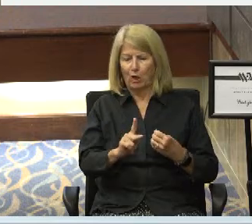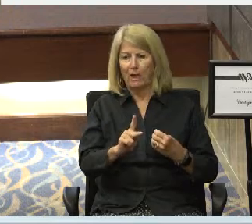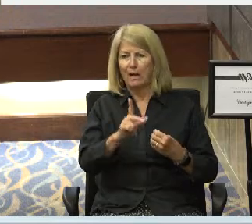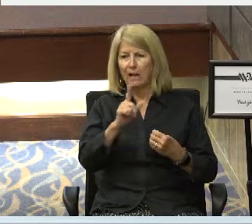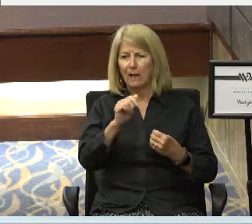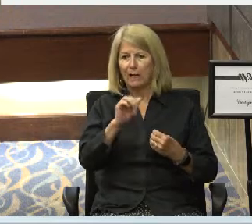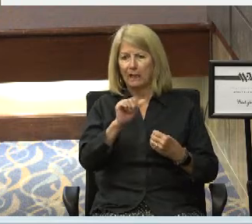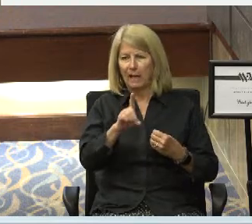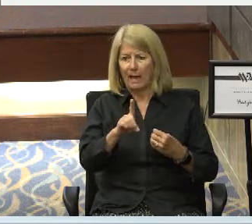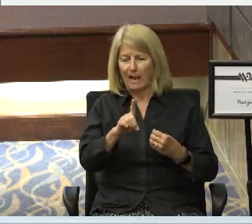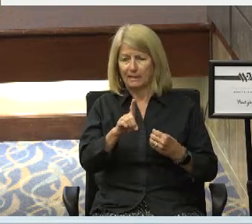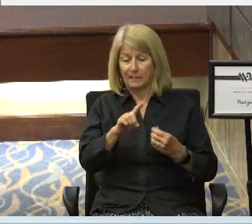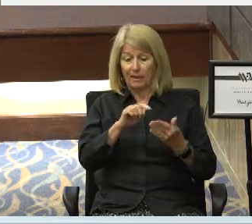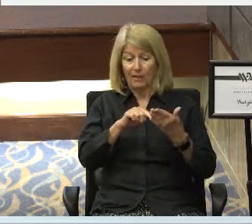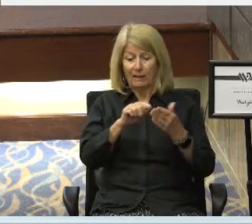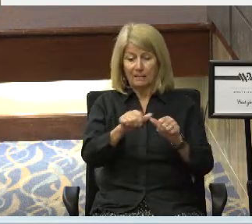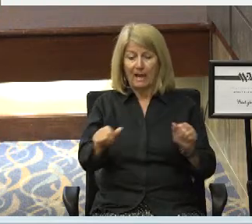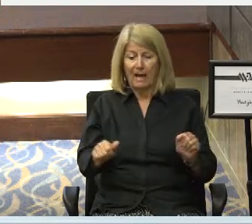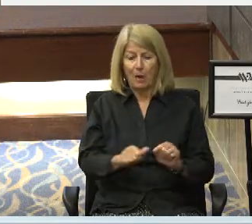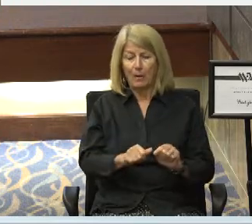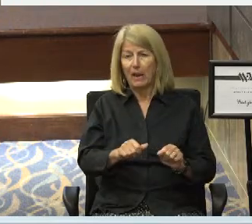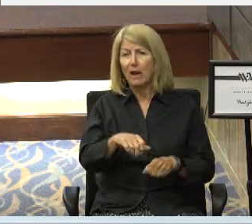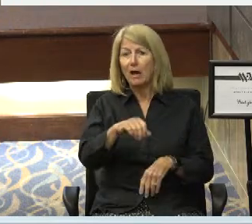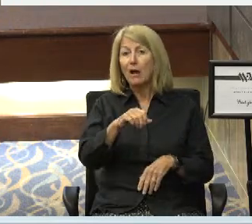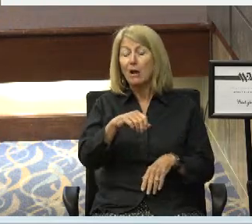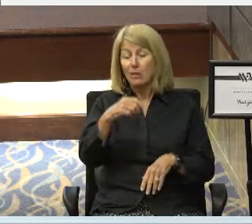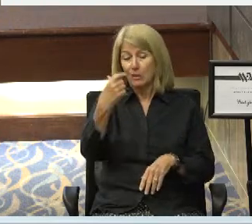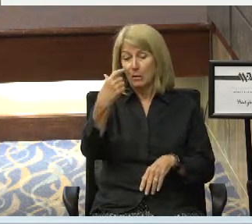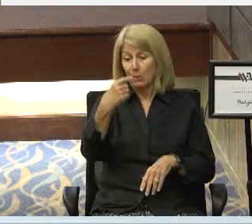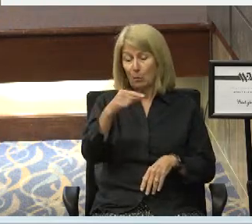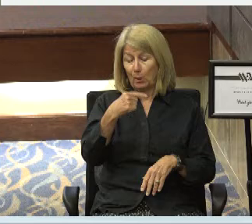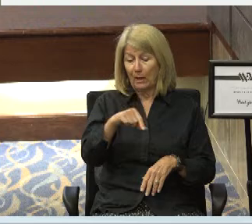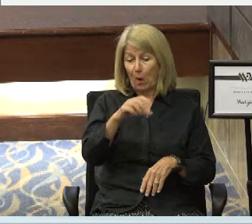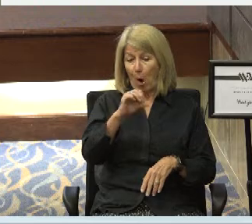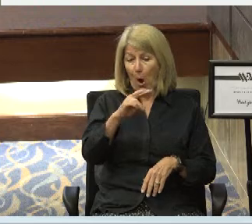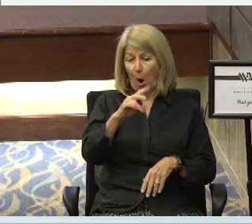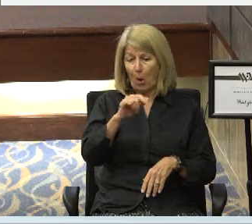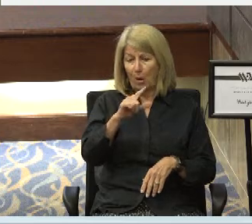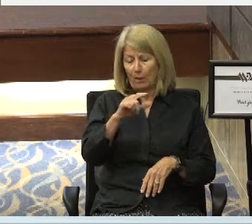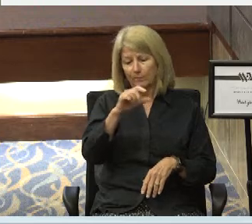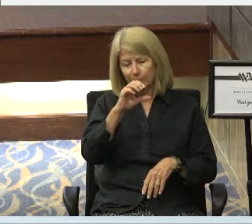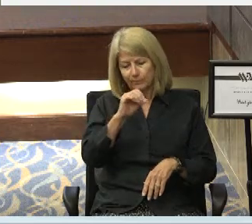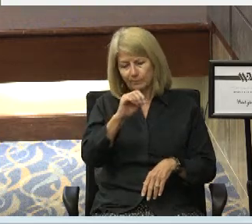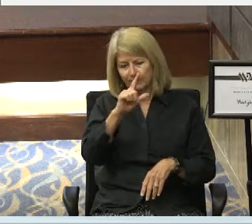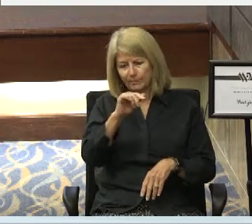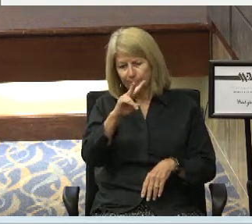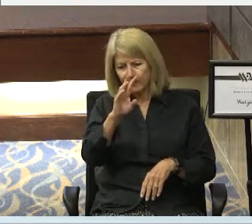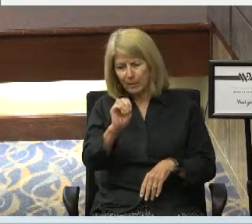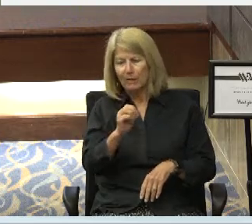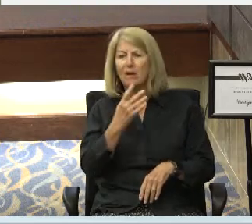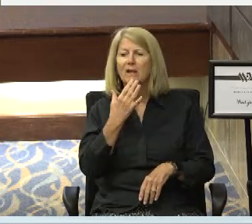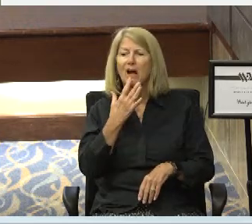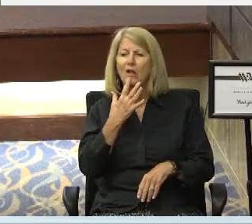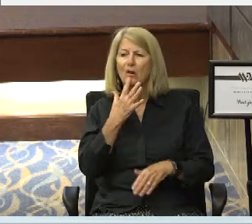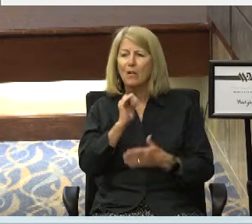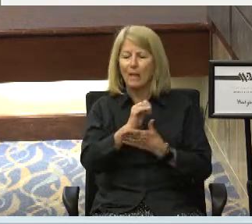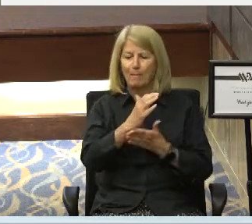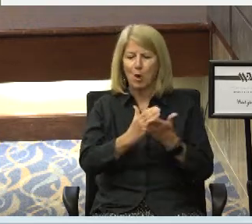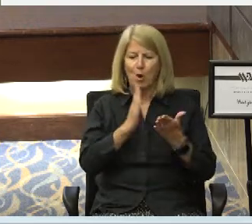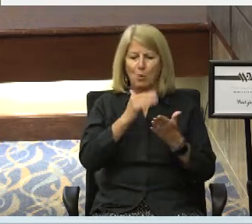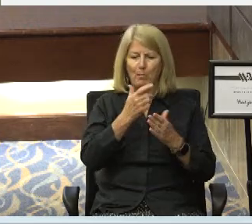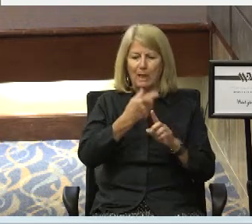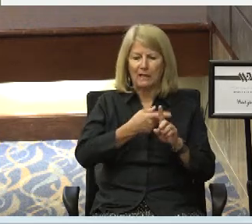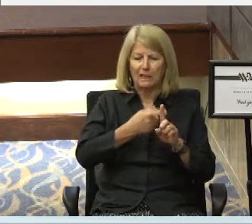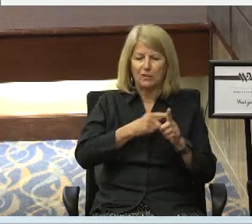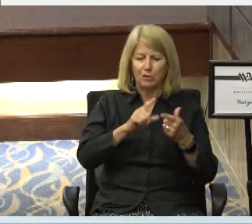already. This area in olive shade here is the portion of the parkland that would be leased to Baylor. You